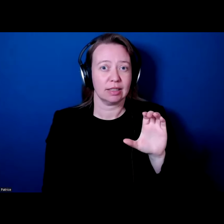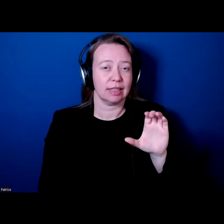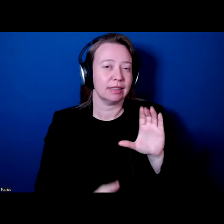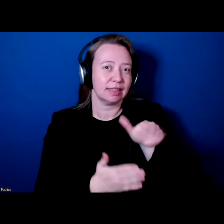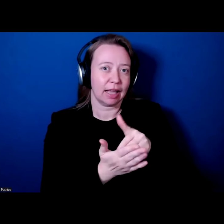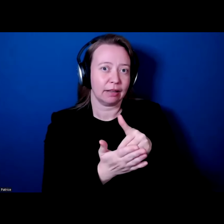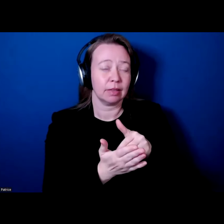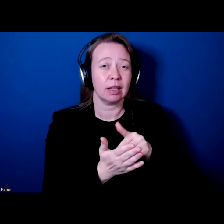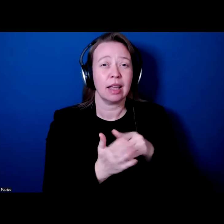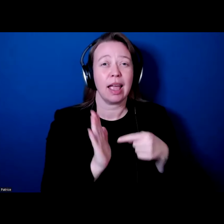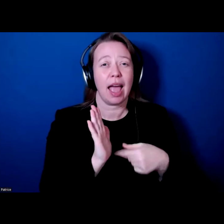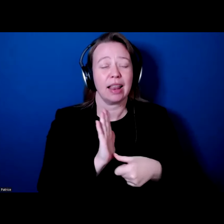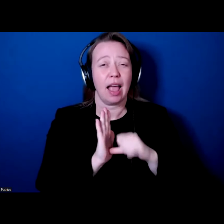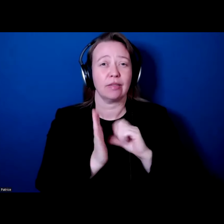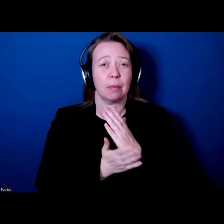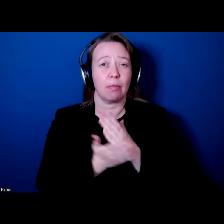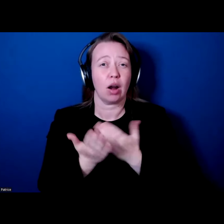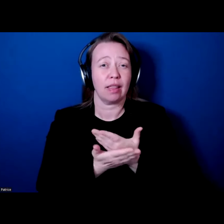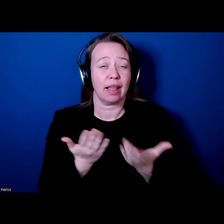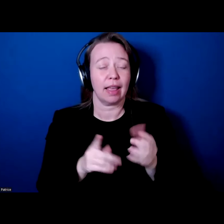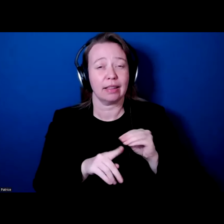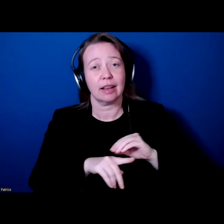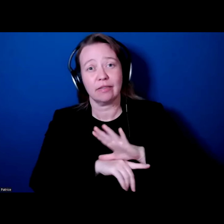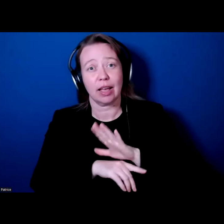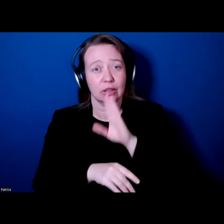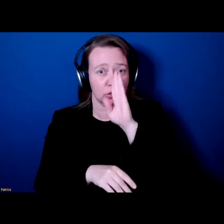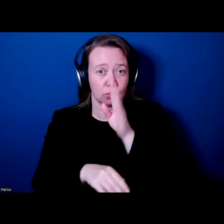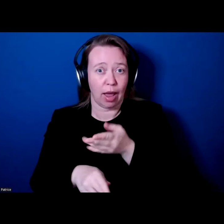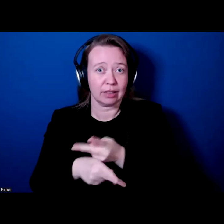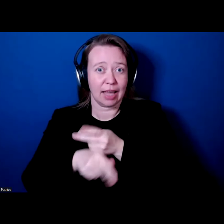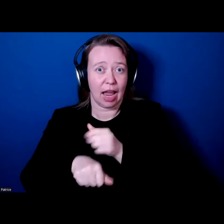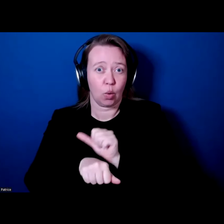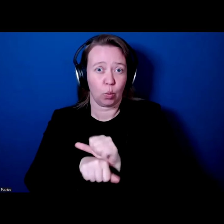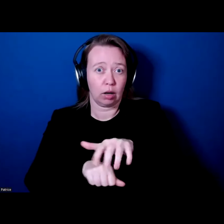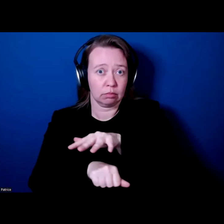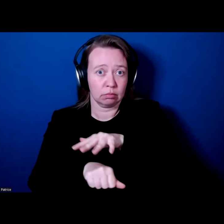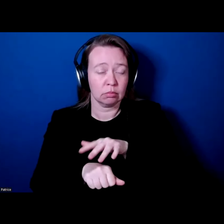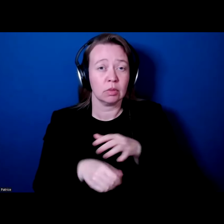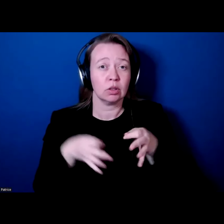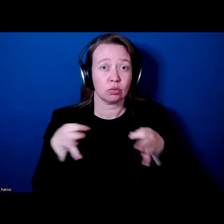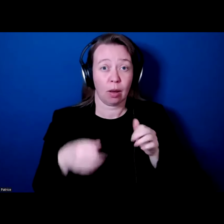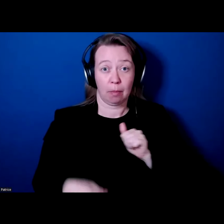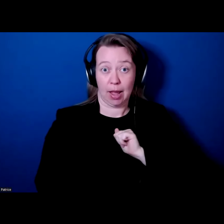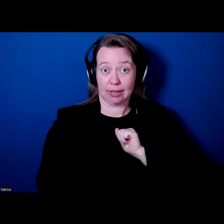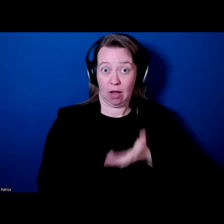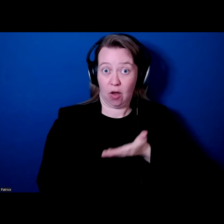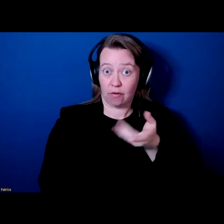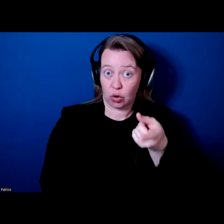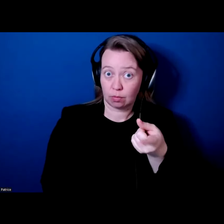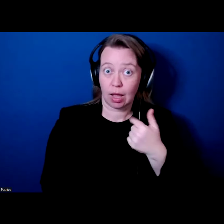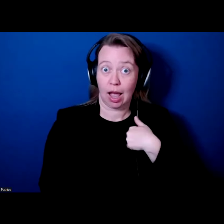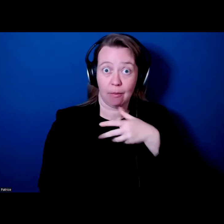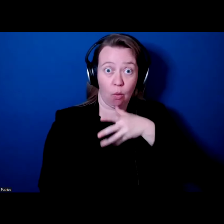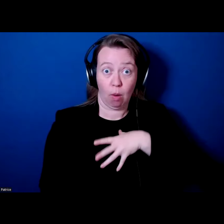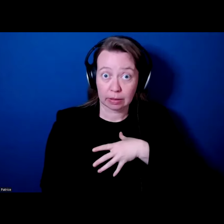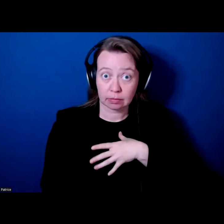of the challenges and opportunities affecting the direct care workforce. So to offer a description of myself, I am a woman. I